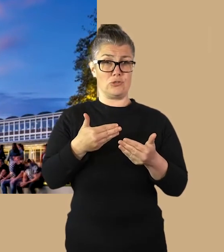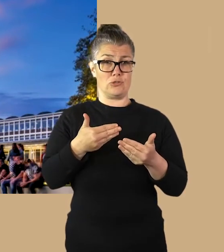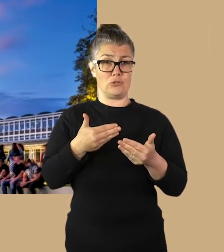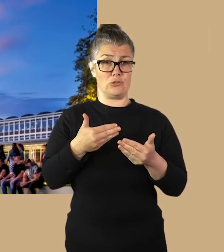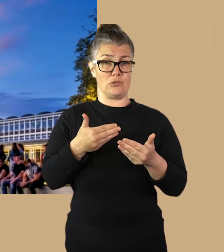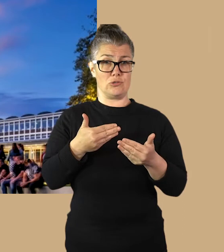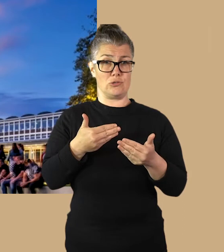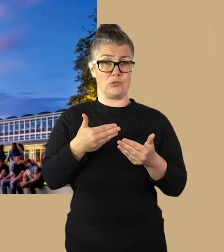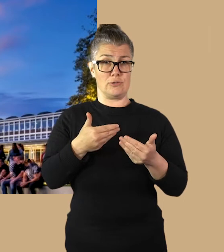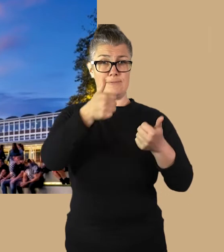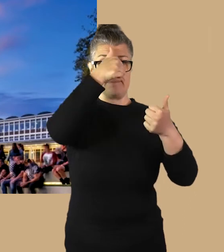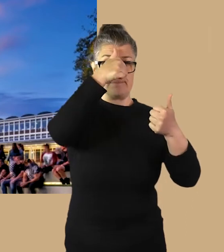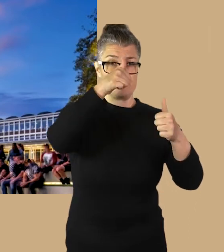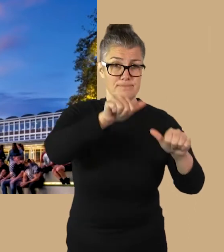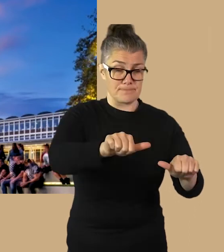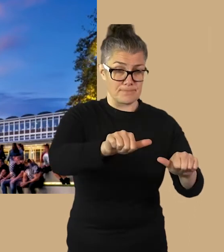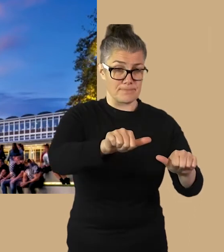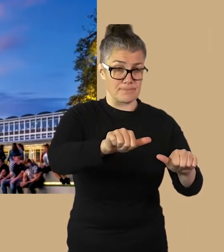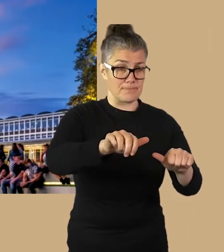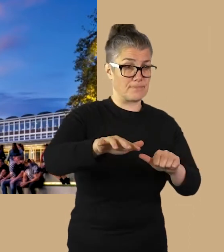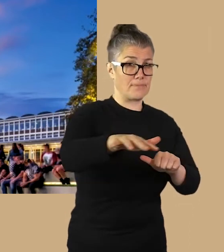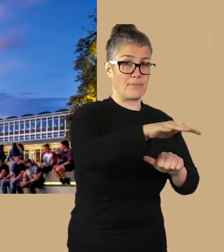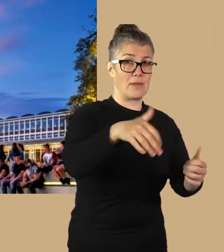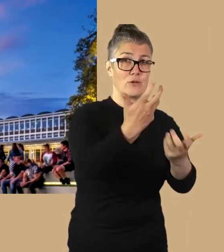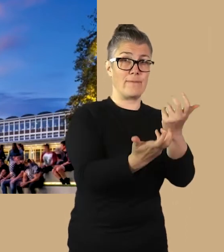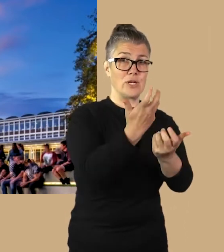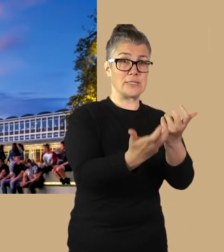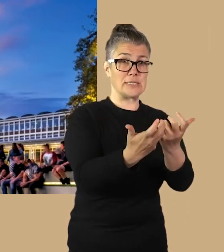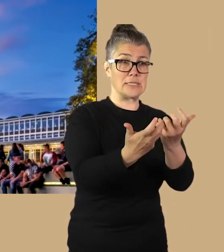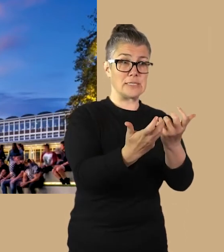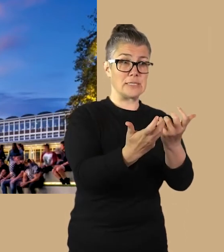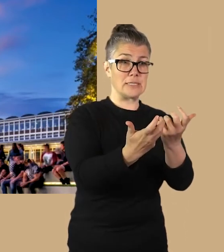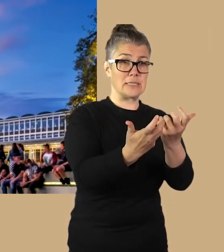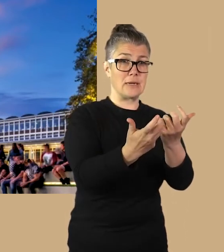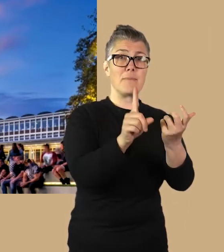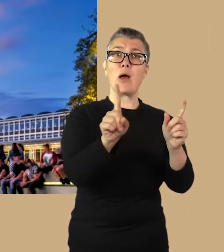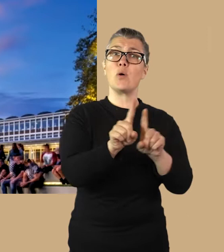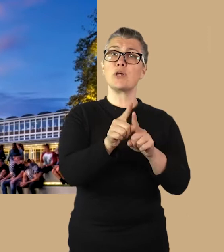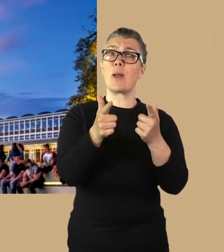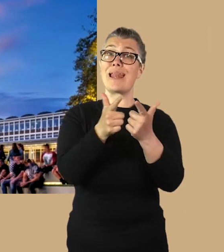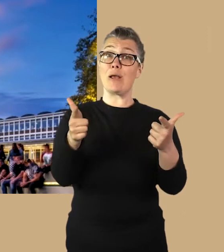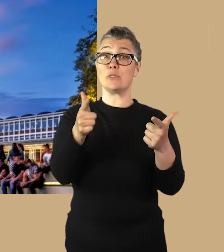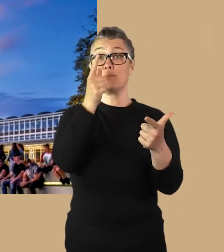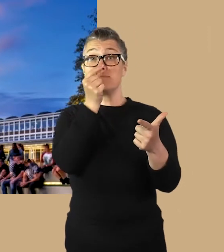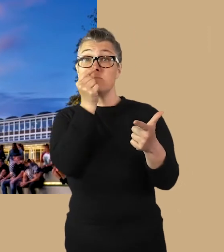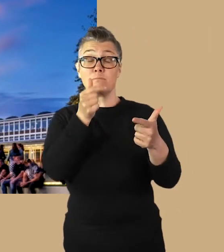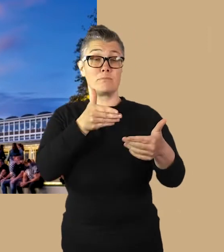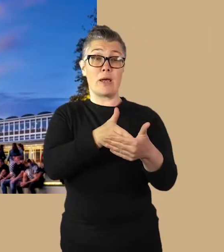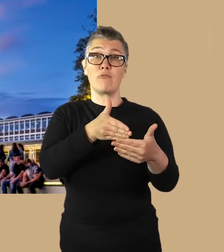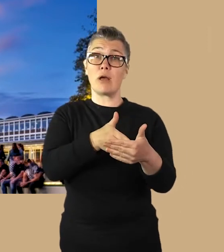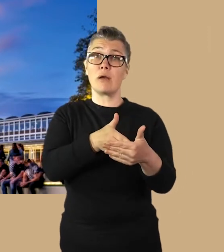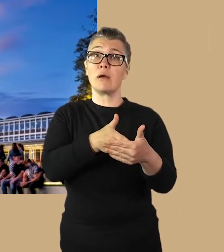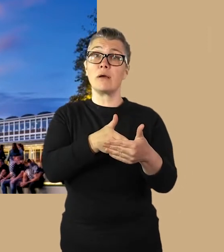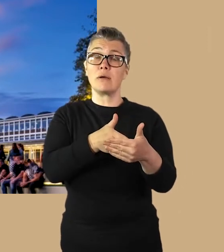the actual getting to know the actual state and the actual university, but there is also a language barrier that